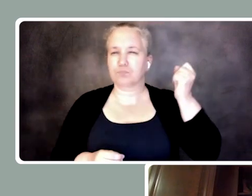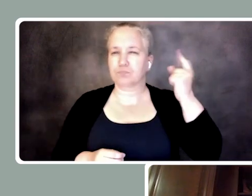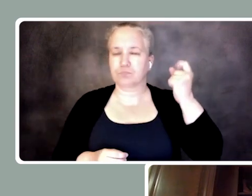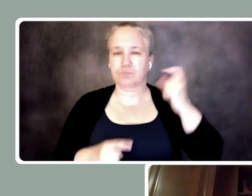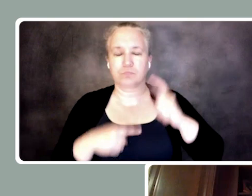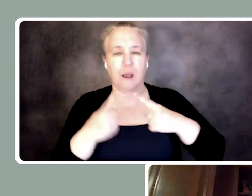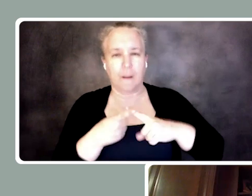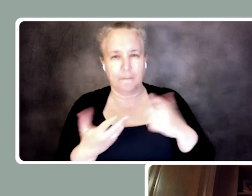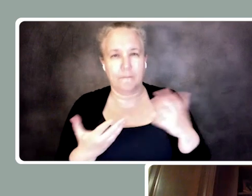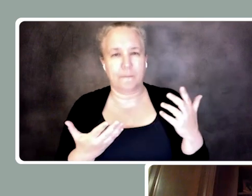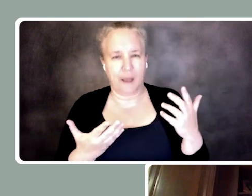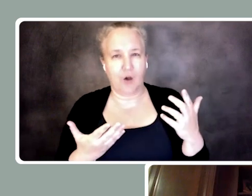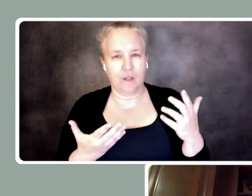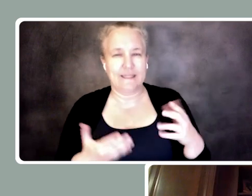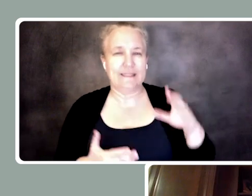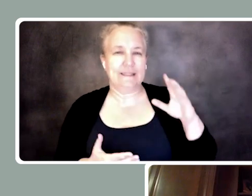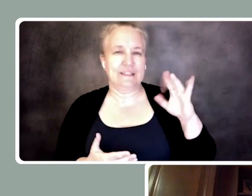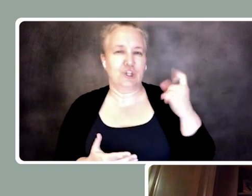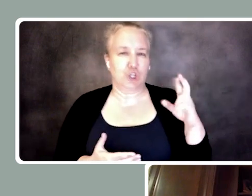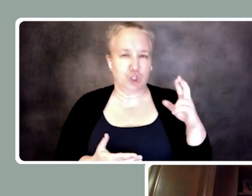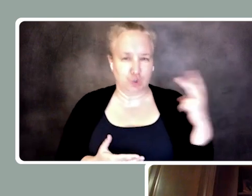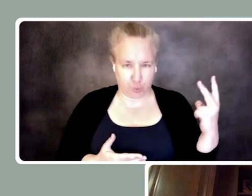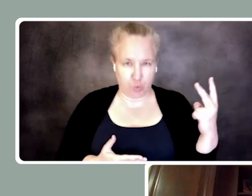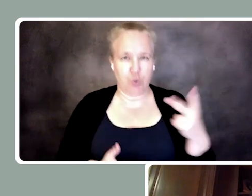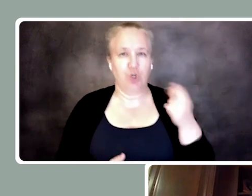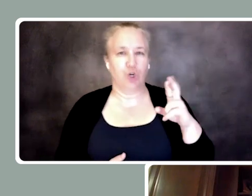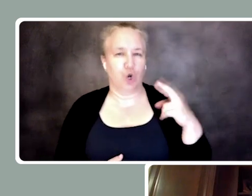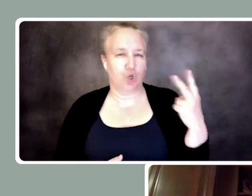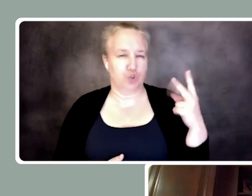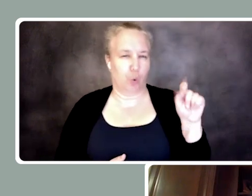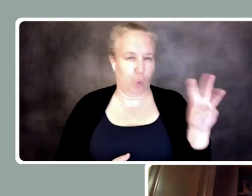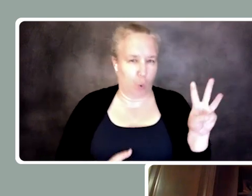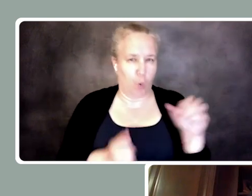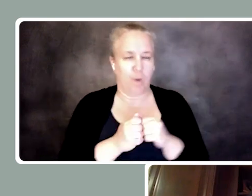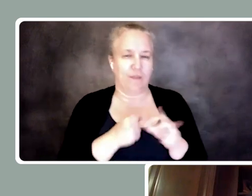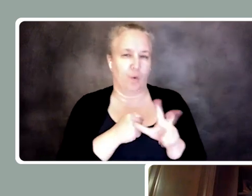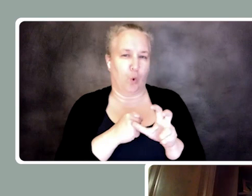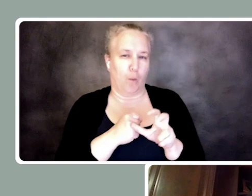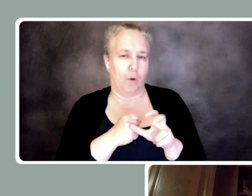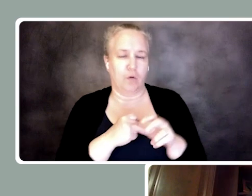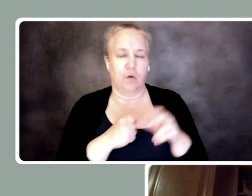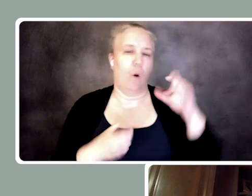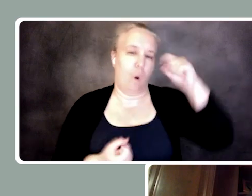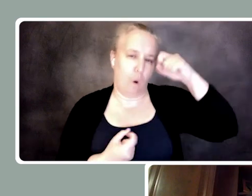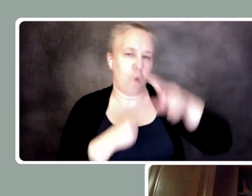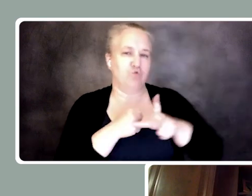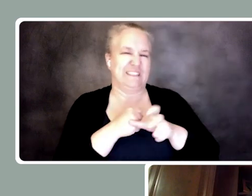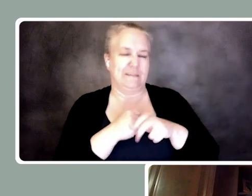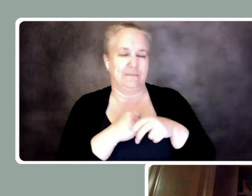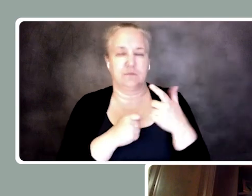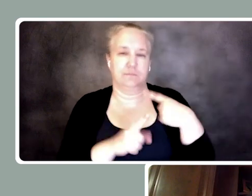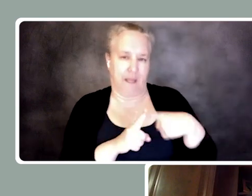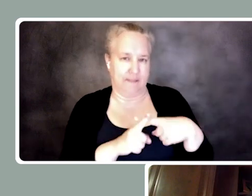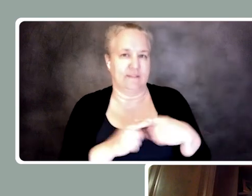understanding about Enhertu and HER2 low in hormone receptor positive metastatic breast